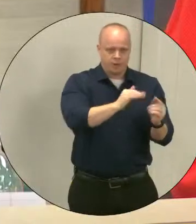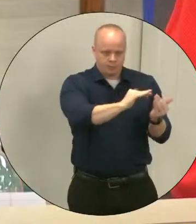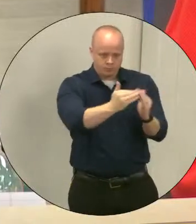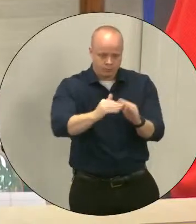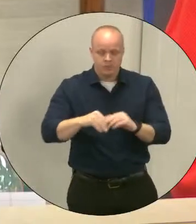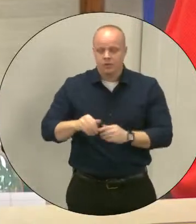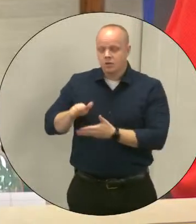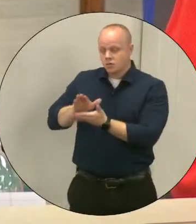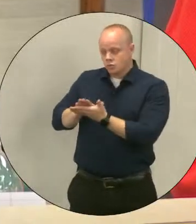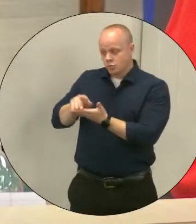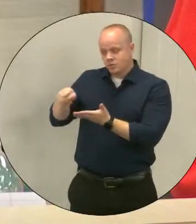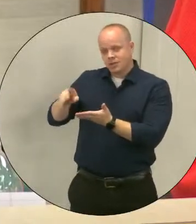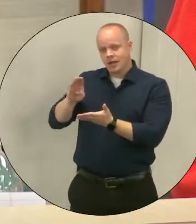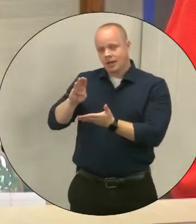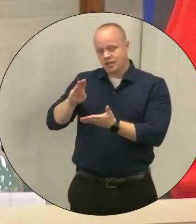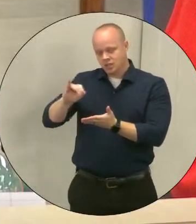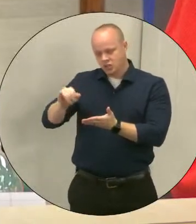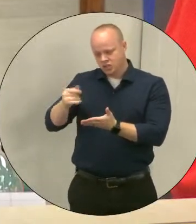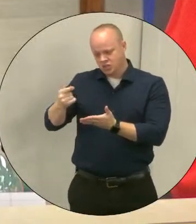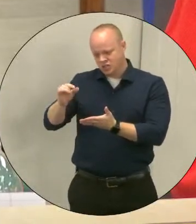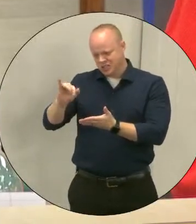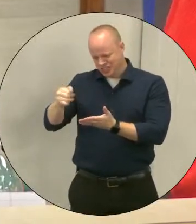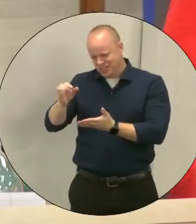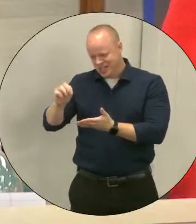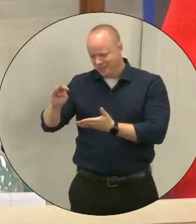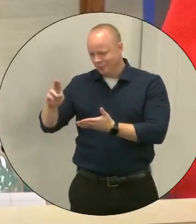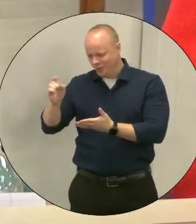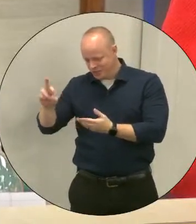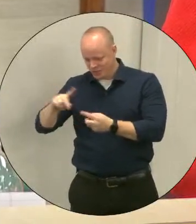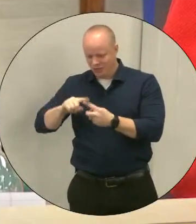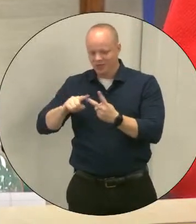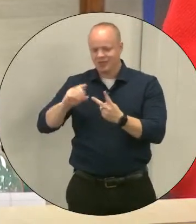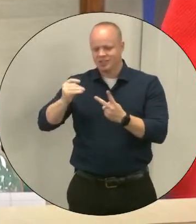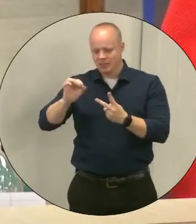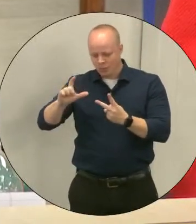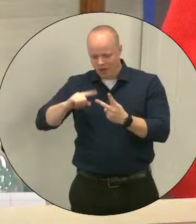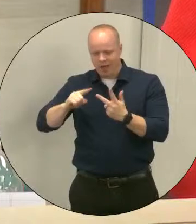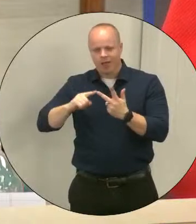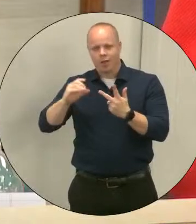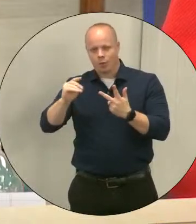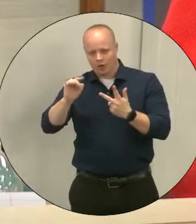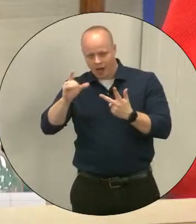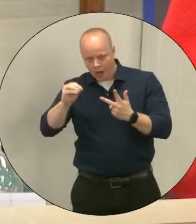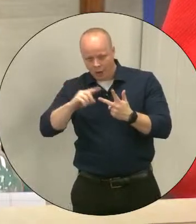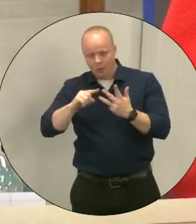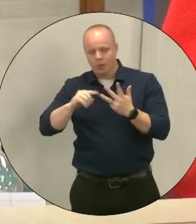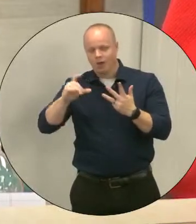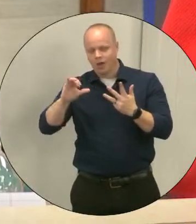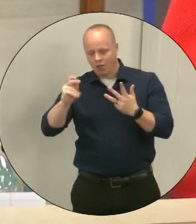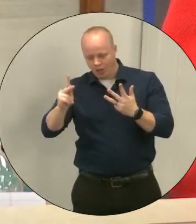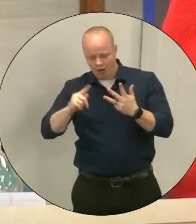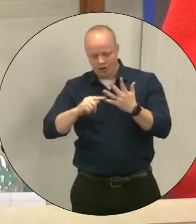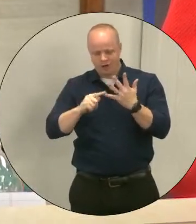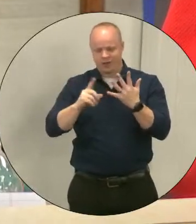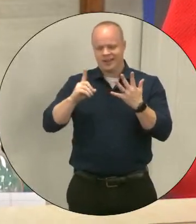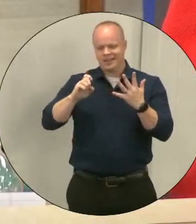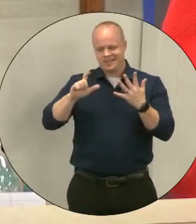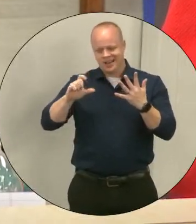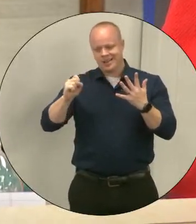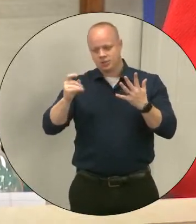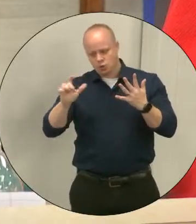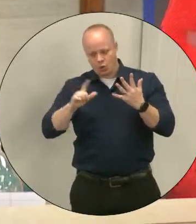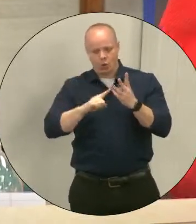like Jim Bridger, Chaparral, Cimarron Memorial, Coronado, Clark, Del Sol, El Dorado, Las